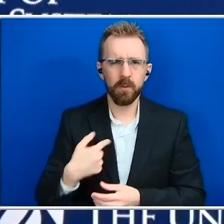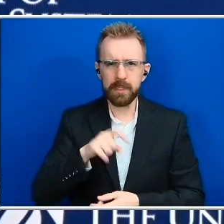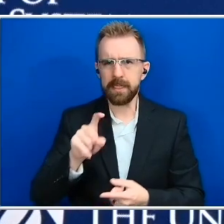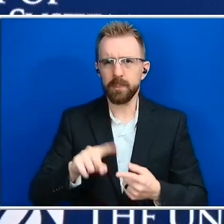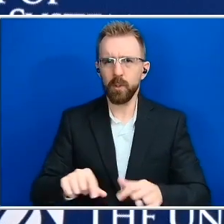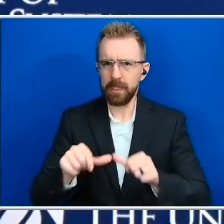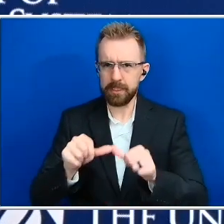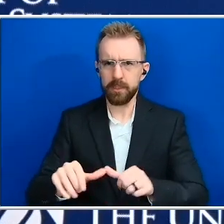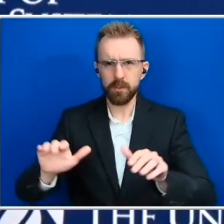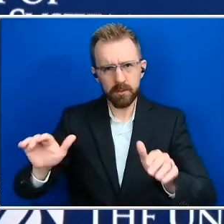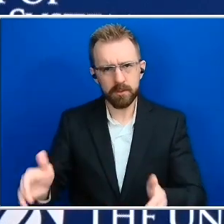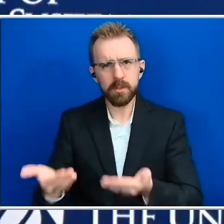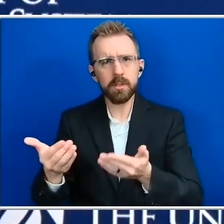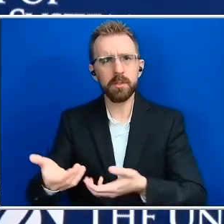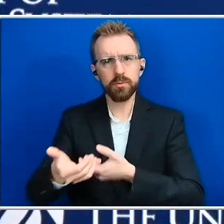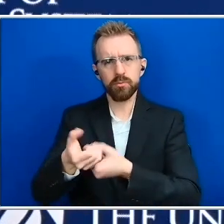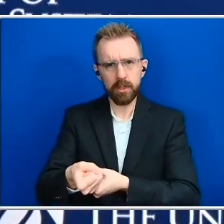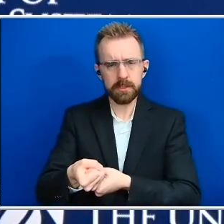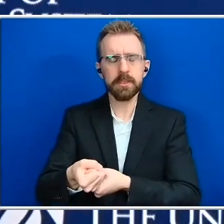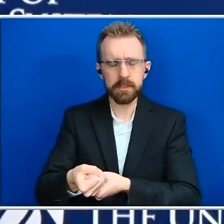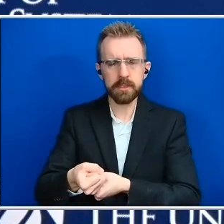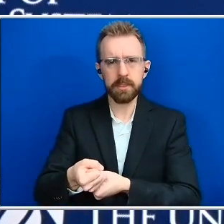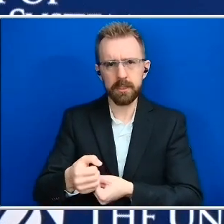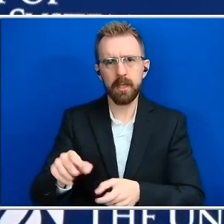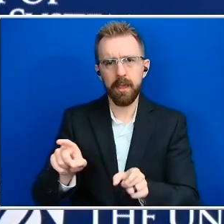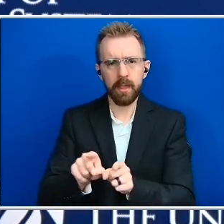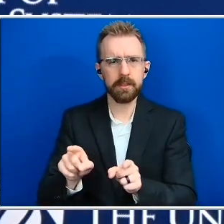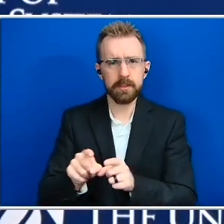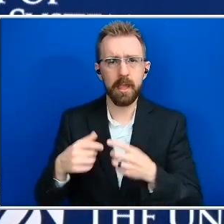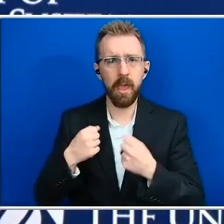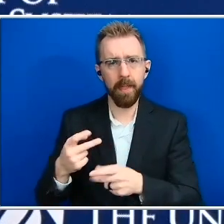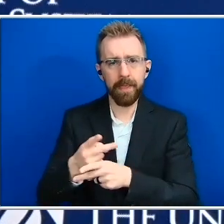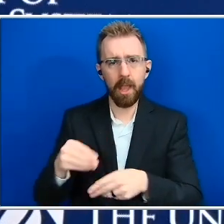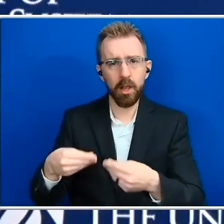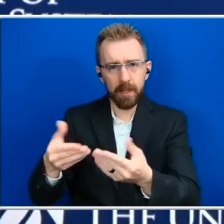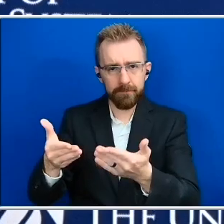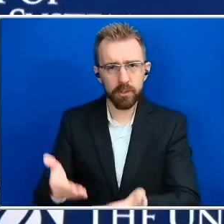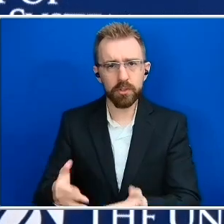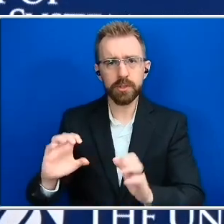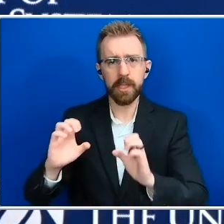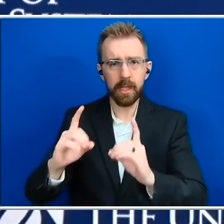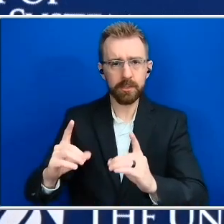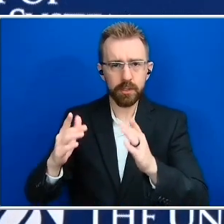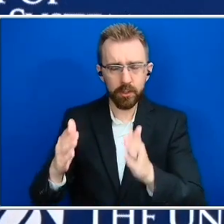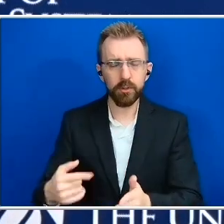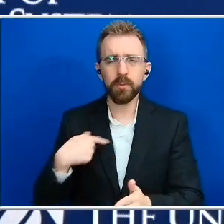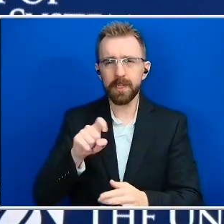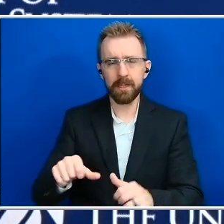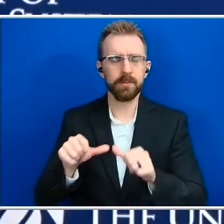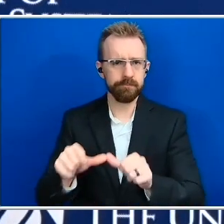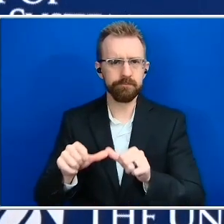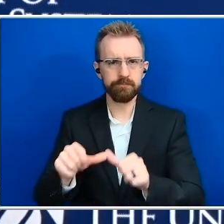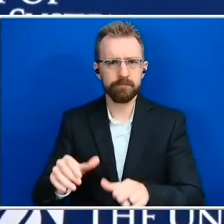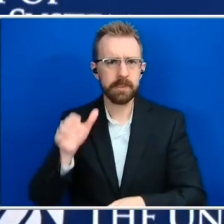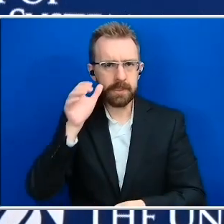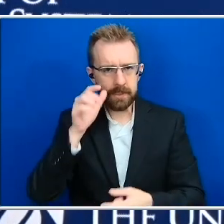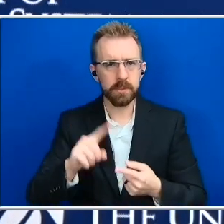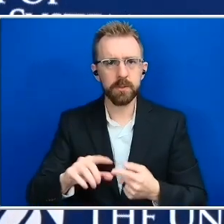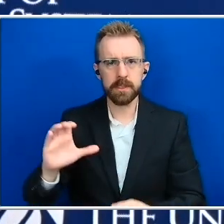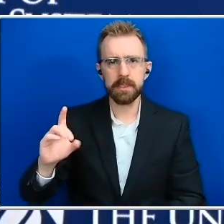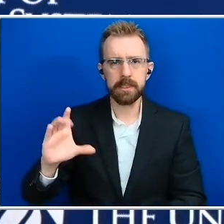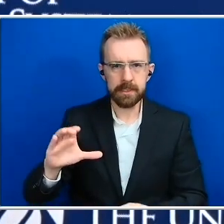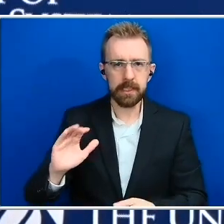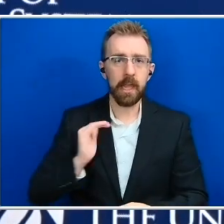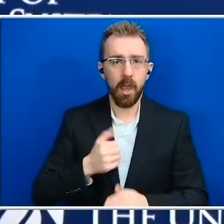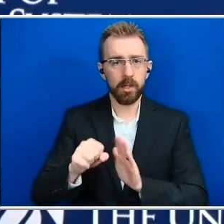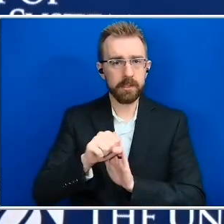trust as healthcare givers and educators. We need to continue to listen to the CDC and our state and local health